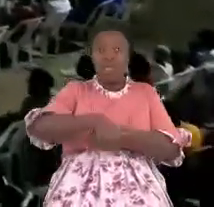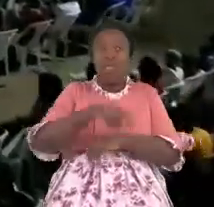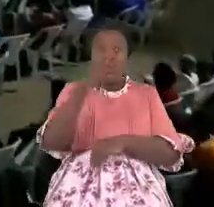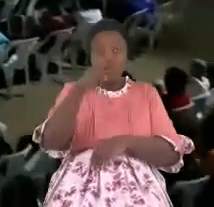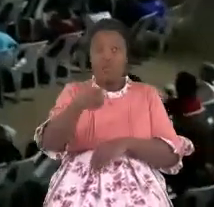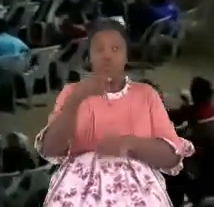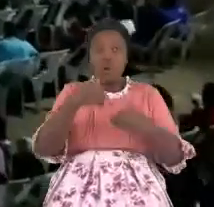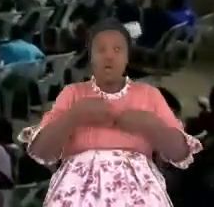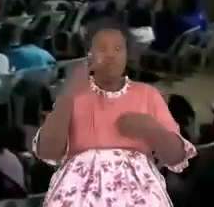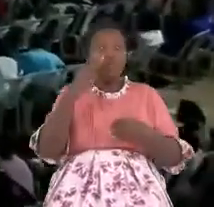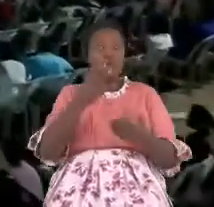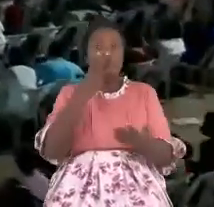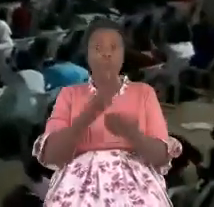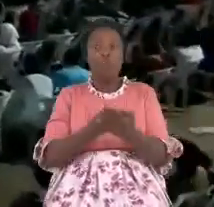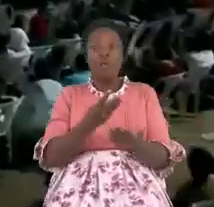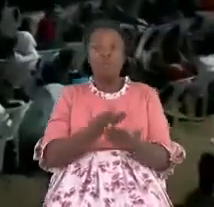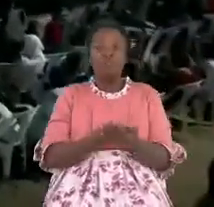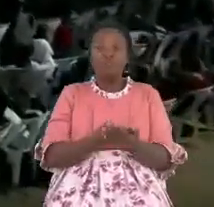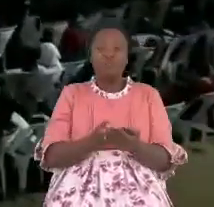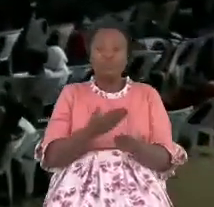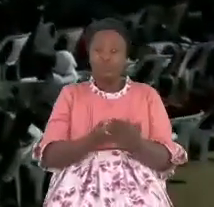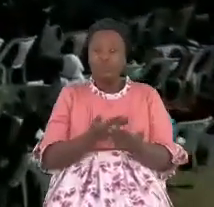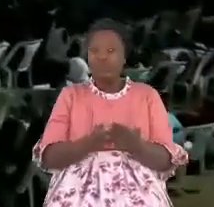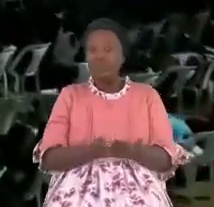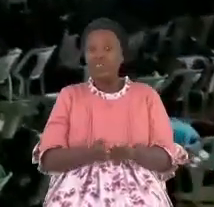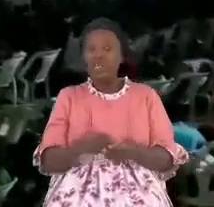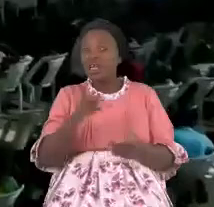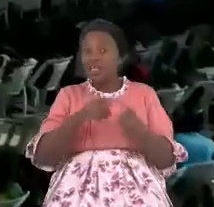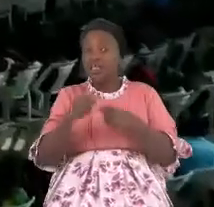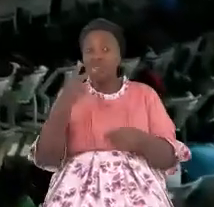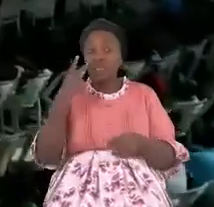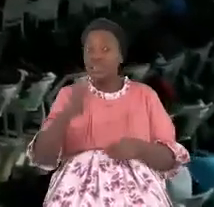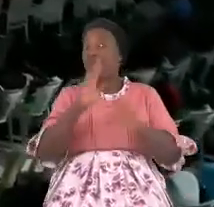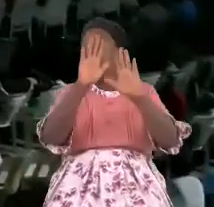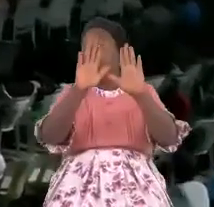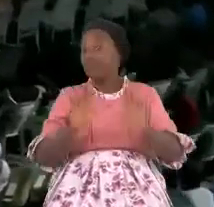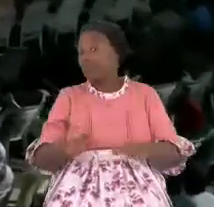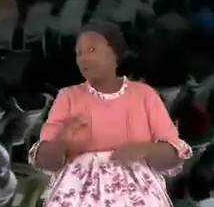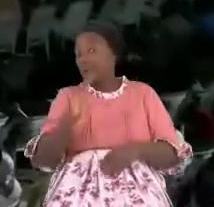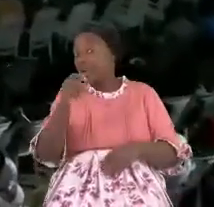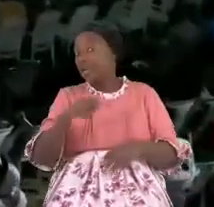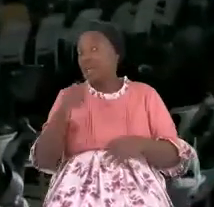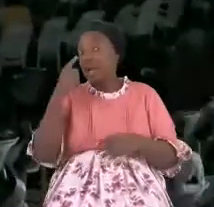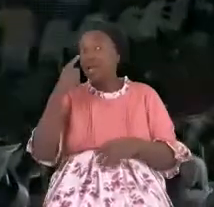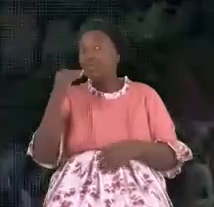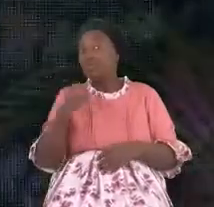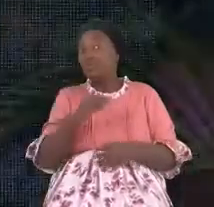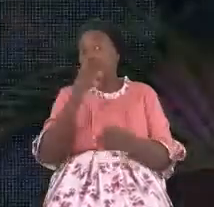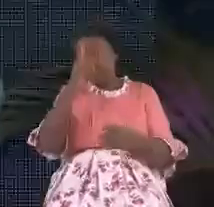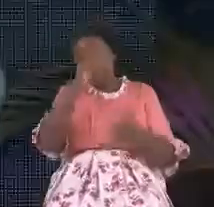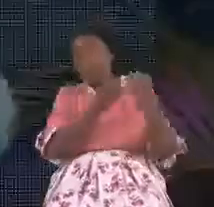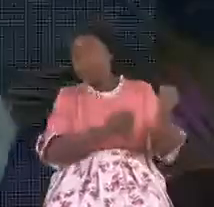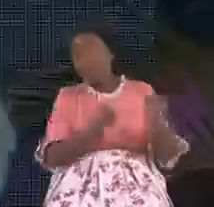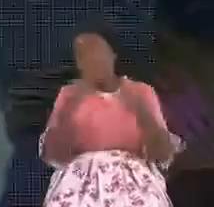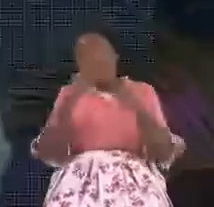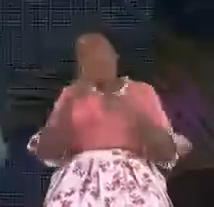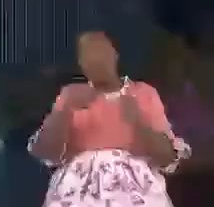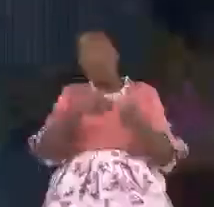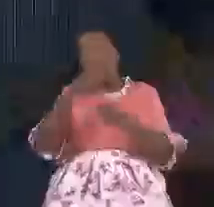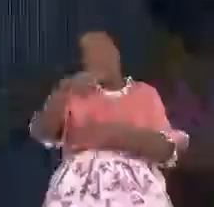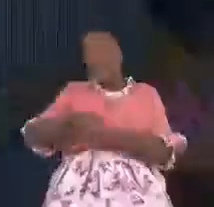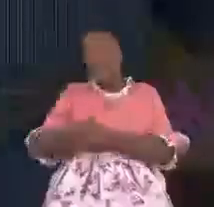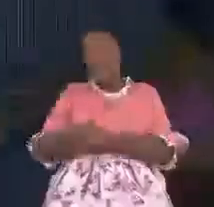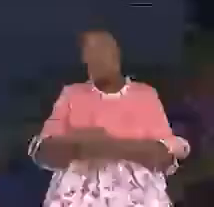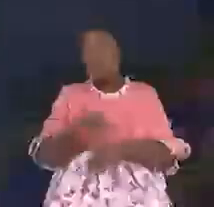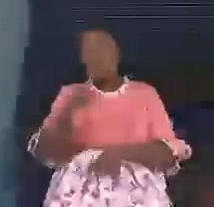hast seen well. If you see miracle by the eyes of faith coming to you tonight, thou